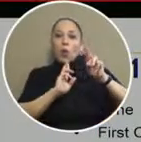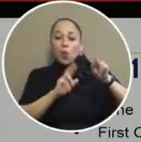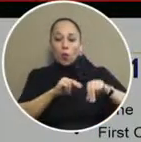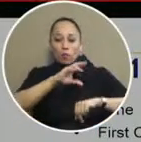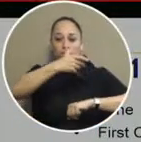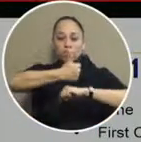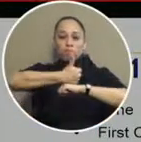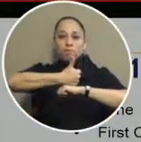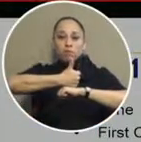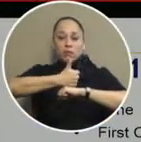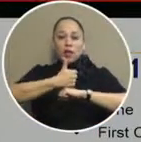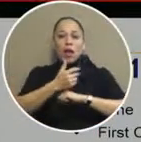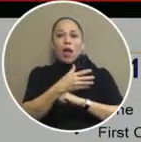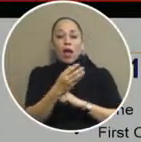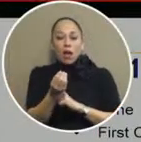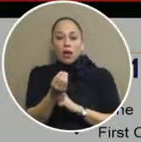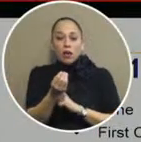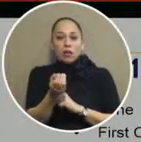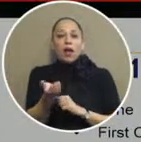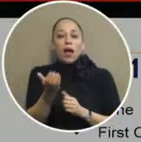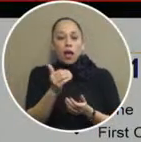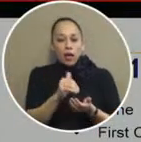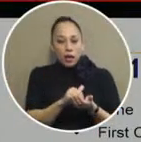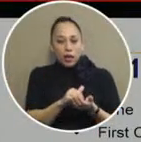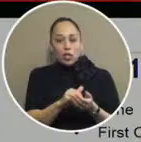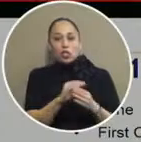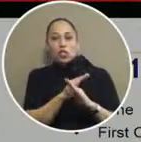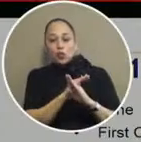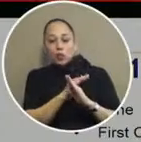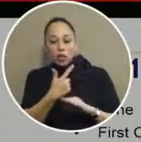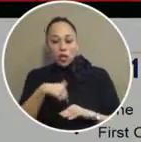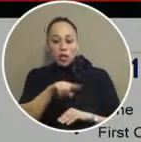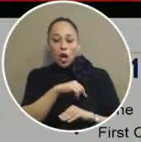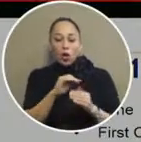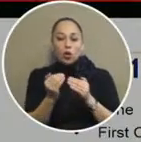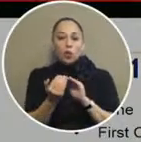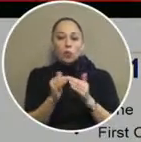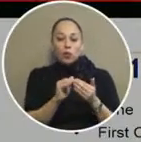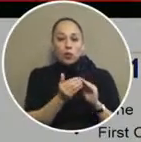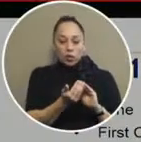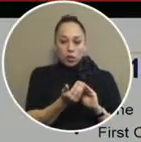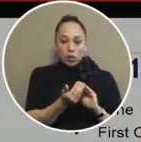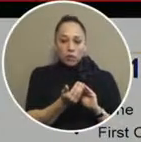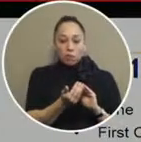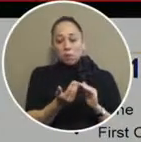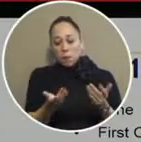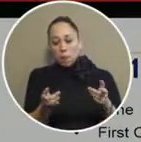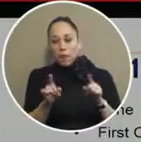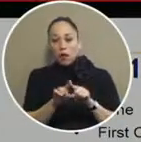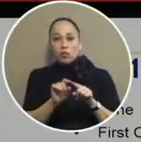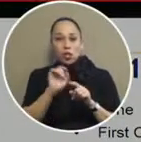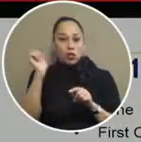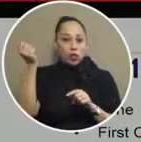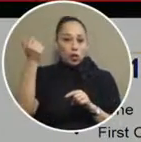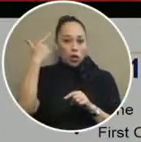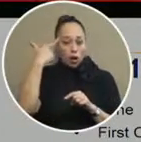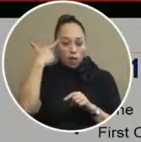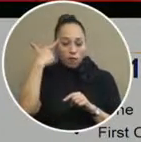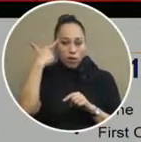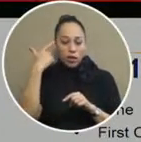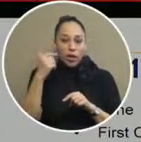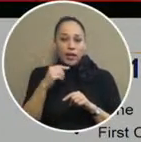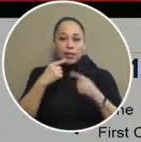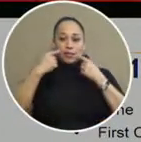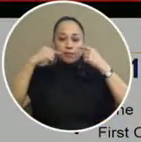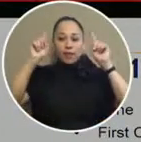place aimed, again, at protect our community. Also, the Governor Abbott